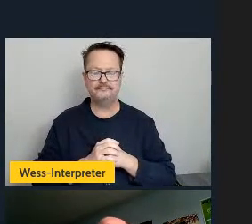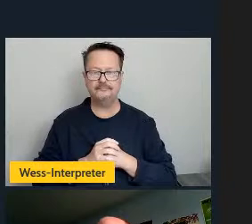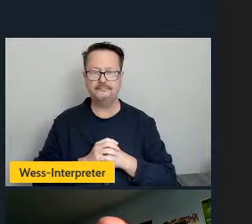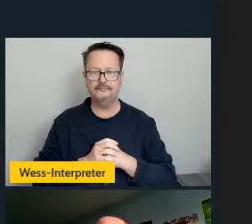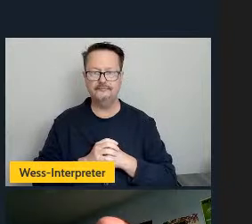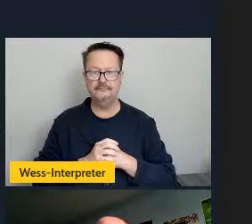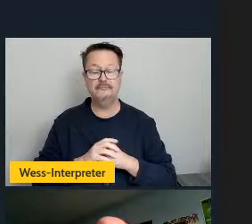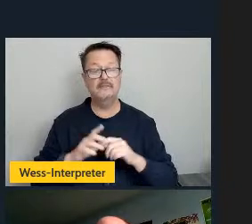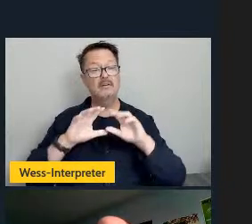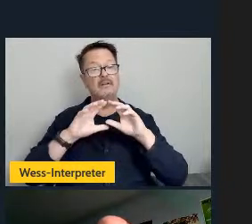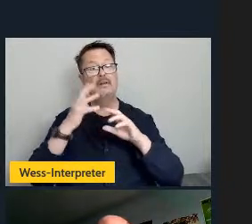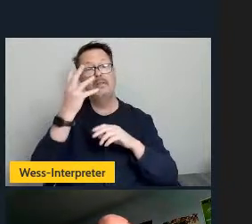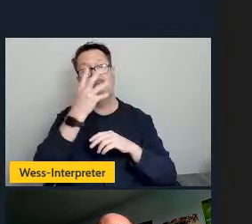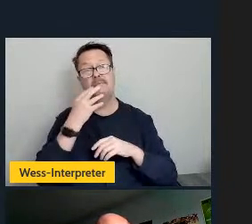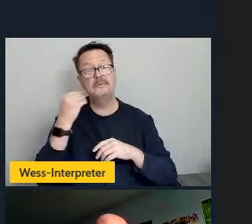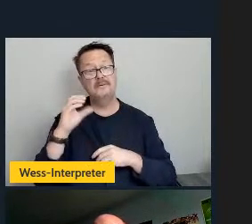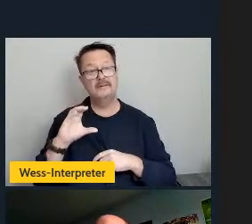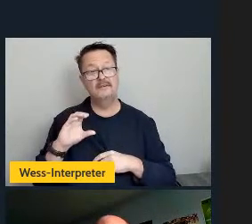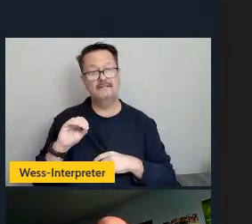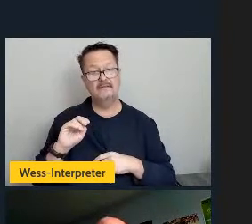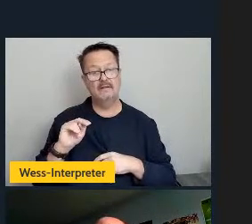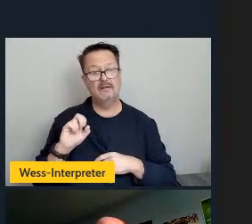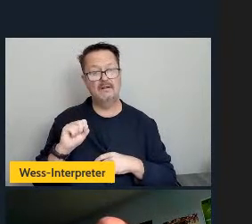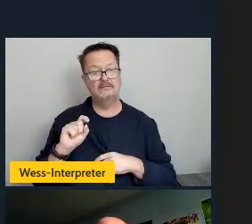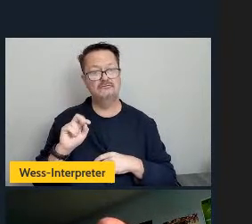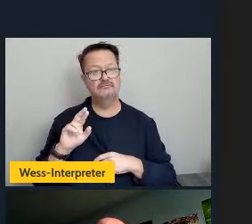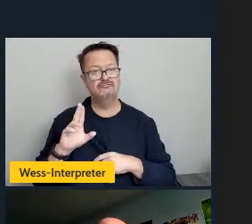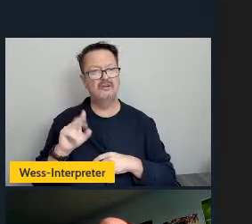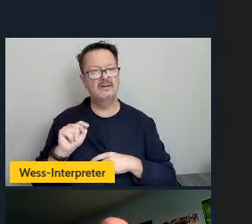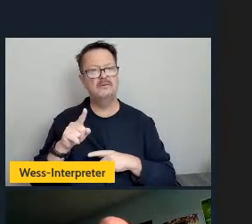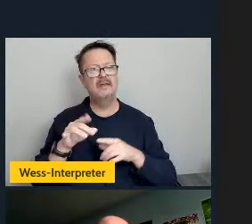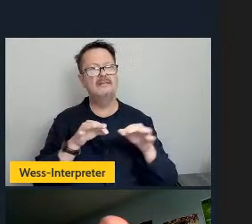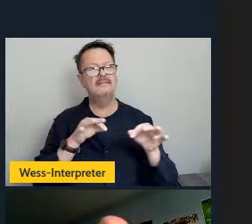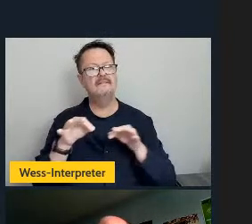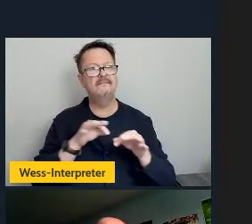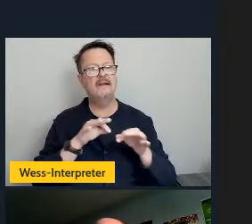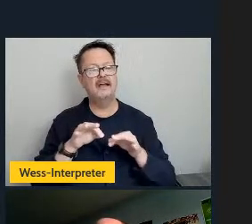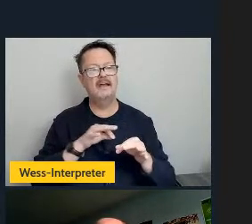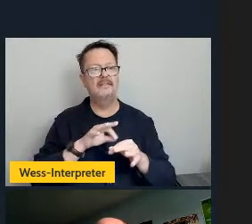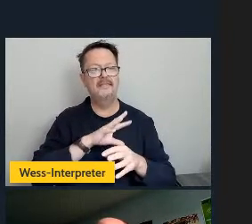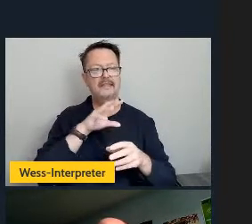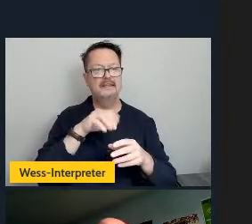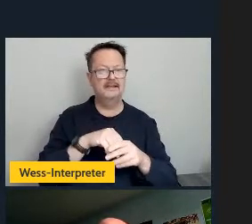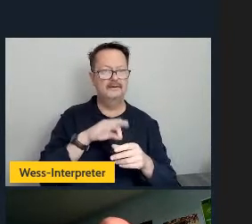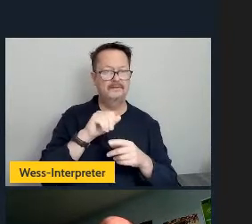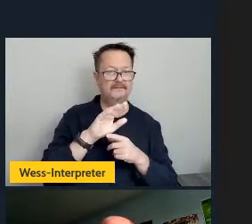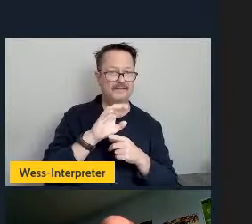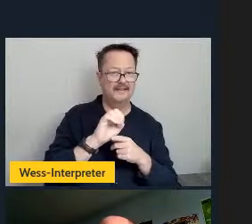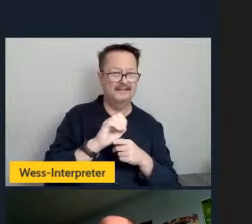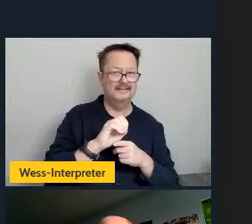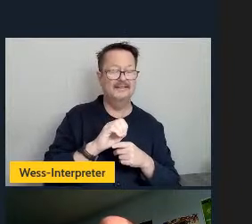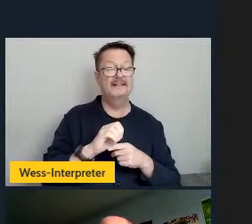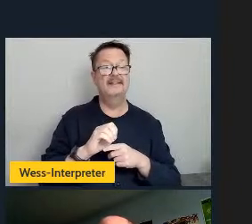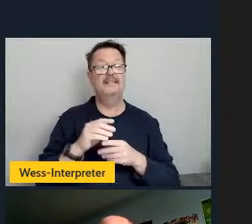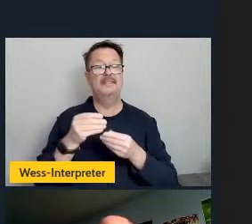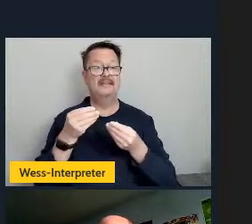So the beauty of constructs is you can define an interface, both an input and an output. And the